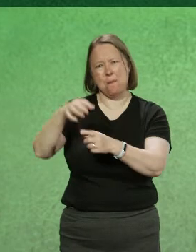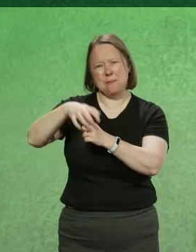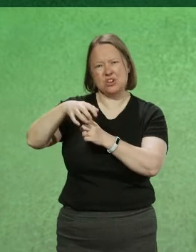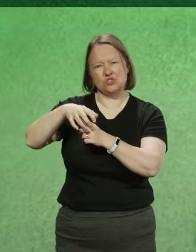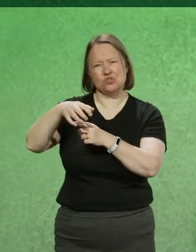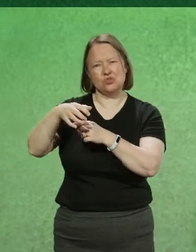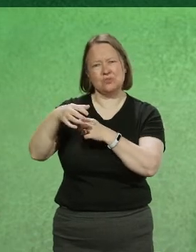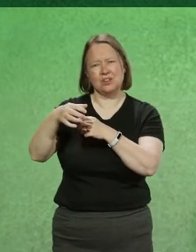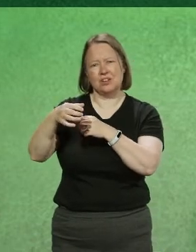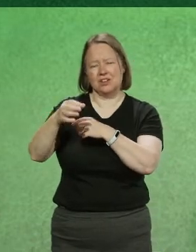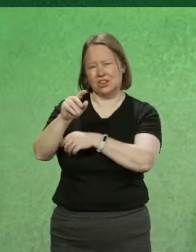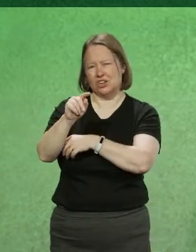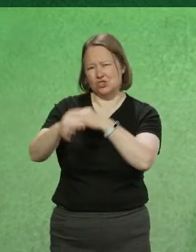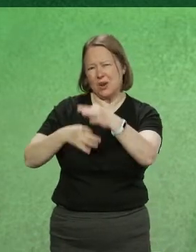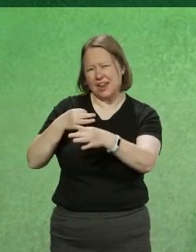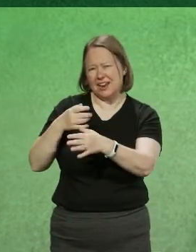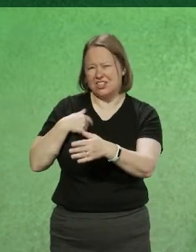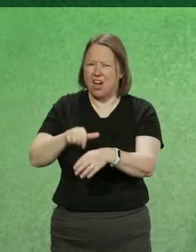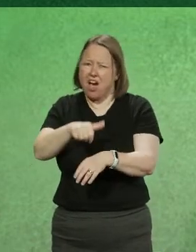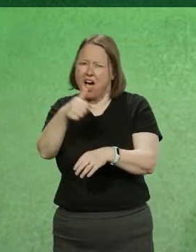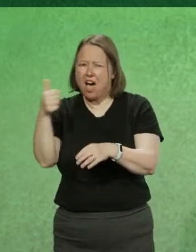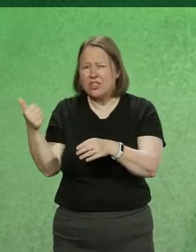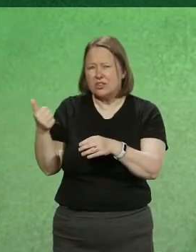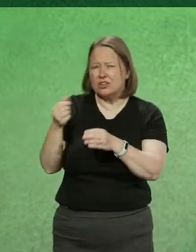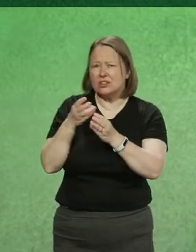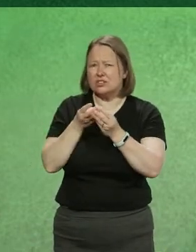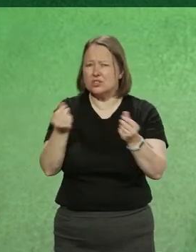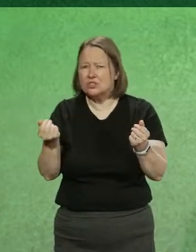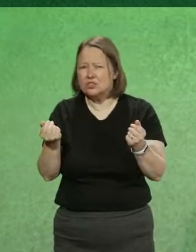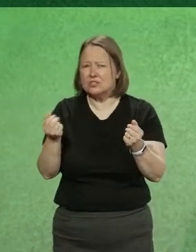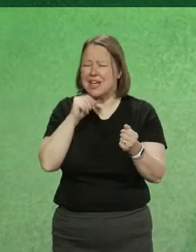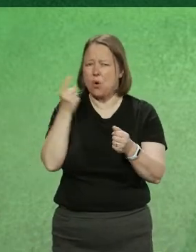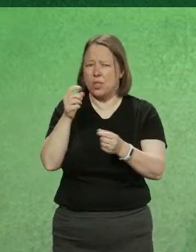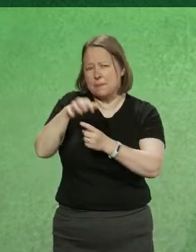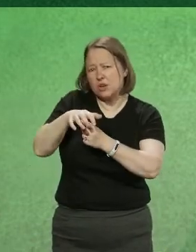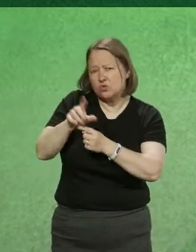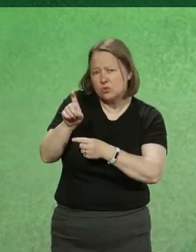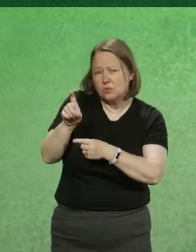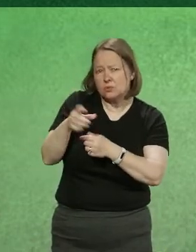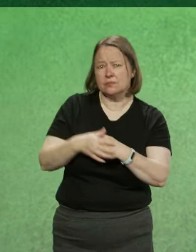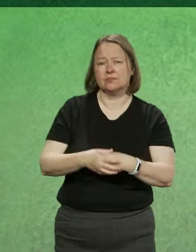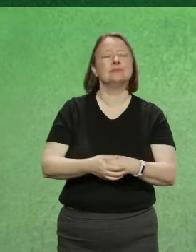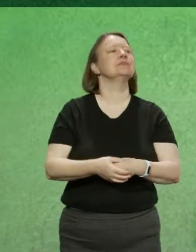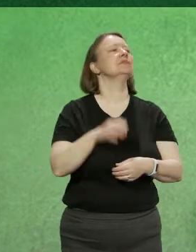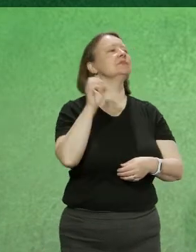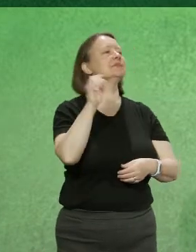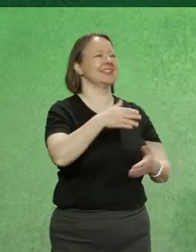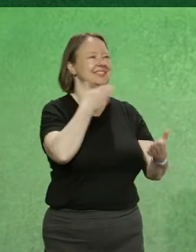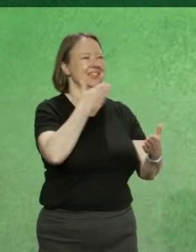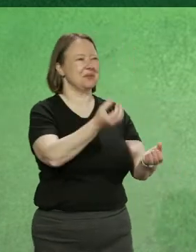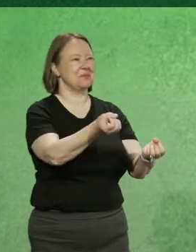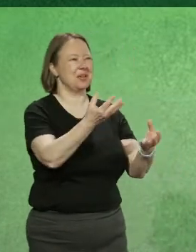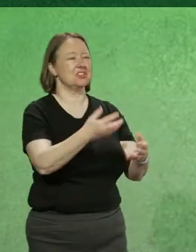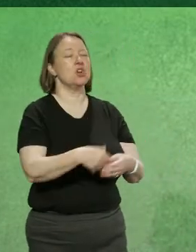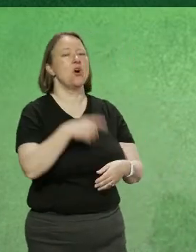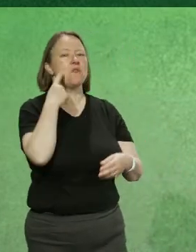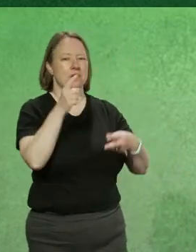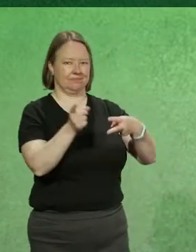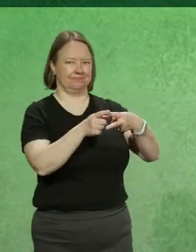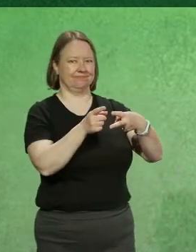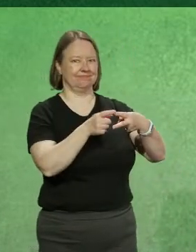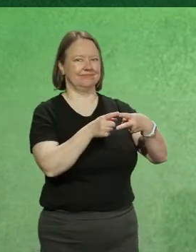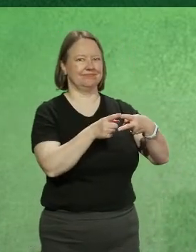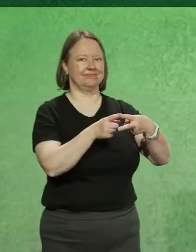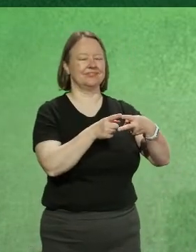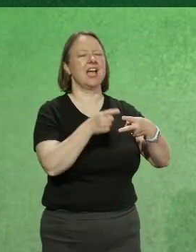indicate that there are other solutions beyond mushrooms for you? Okay, thank you very much. So for your first question,